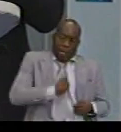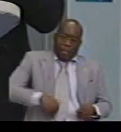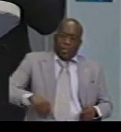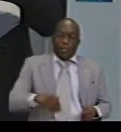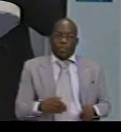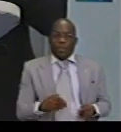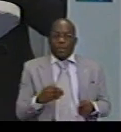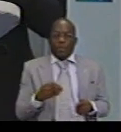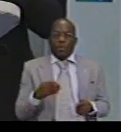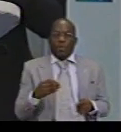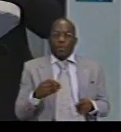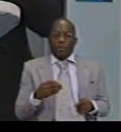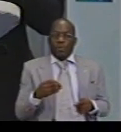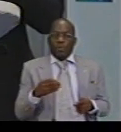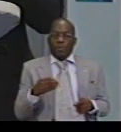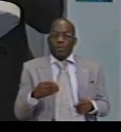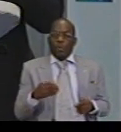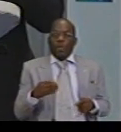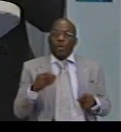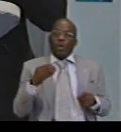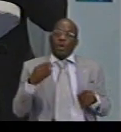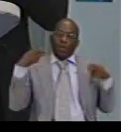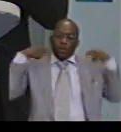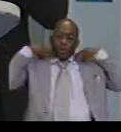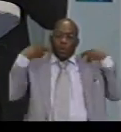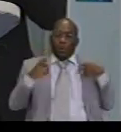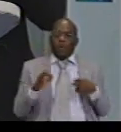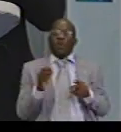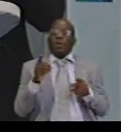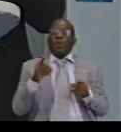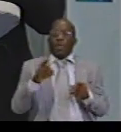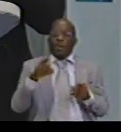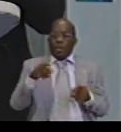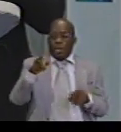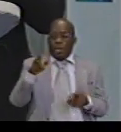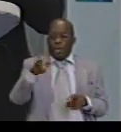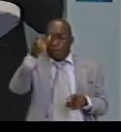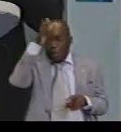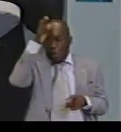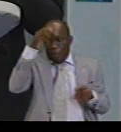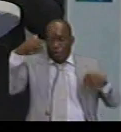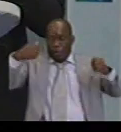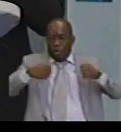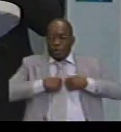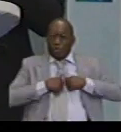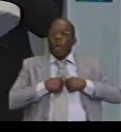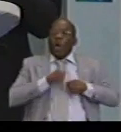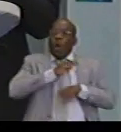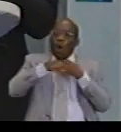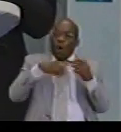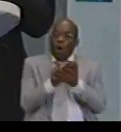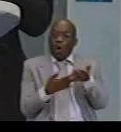yoke of demonic possession. Let's pray that all those yokes will be broken today.